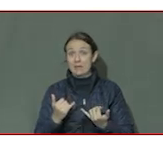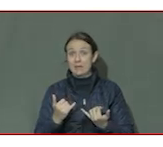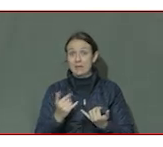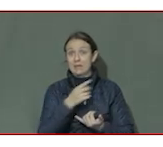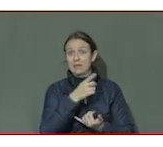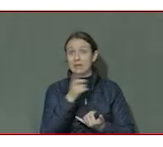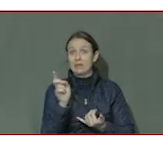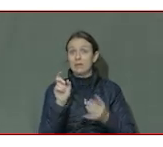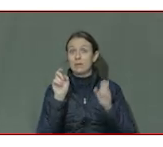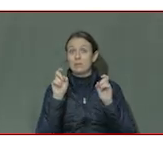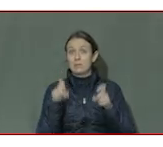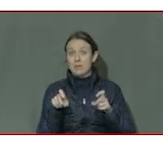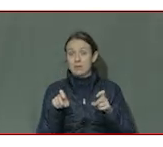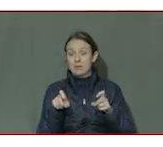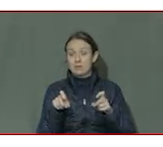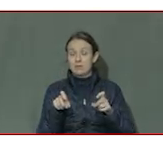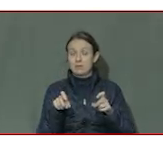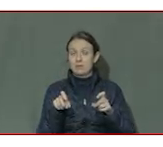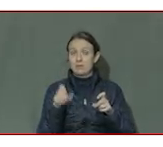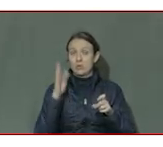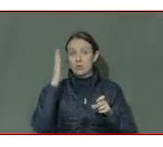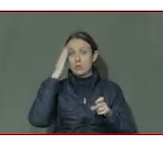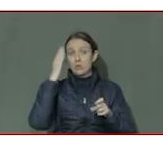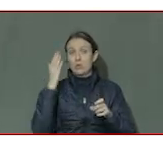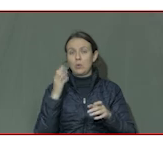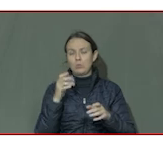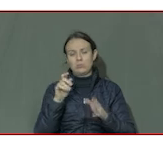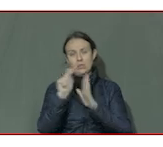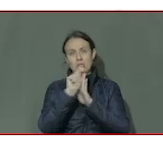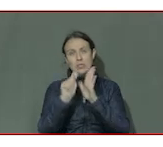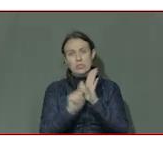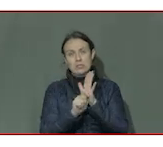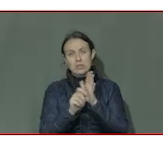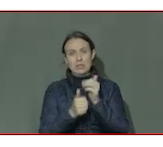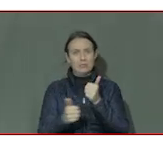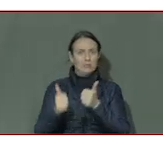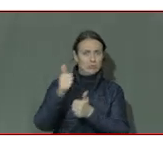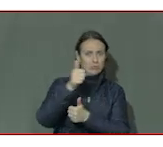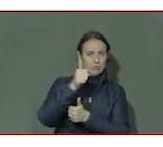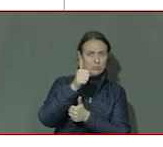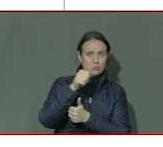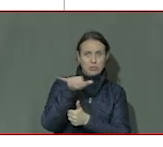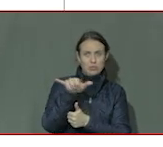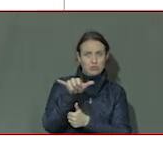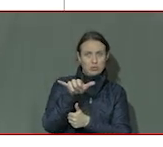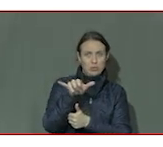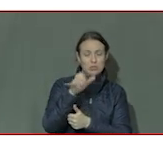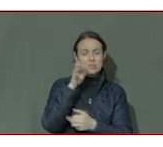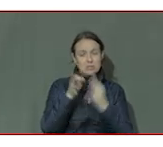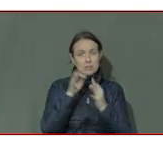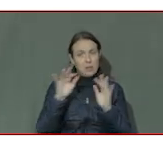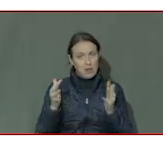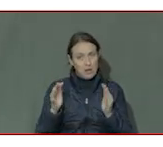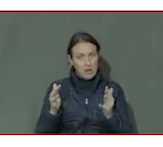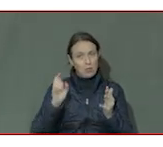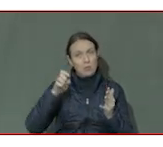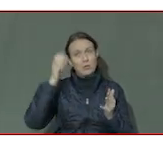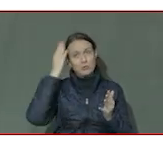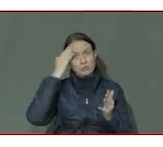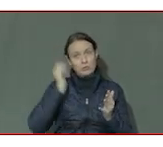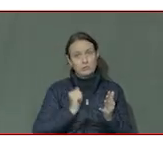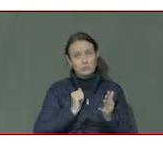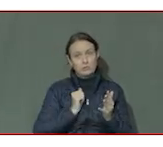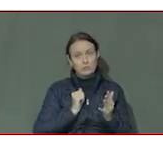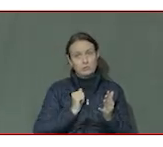to explain the types of dominance using blood groups. The type of